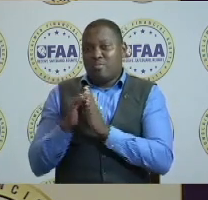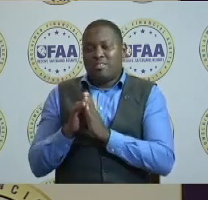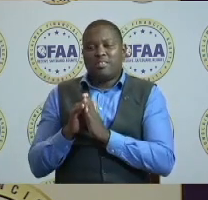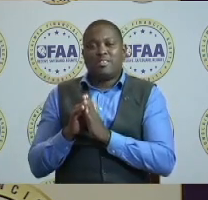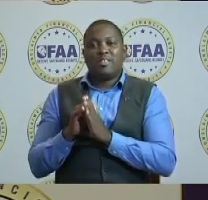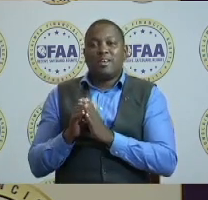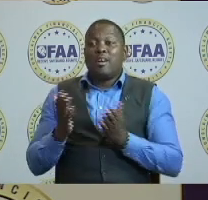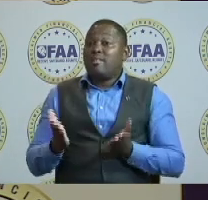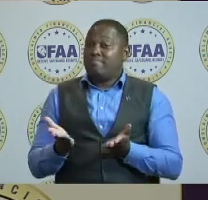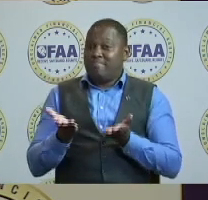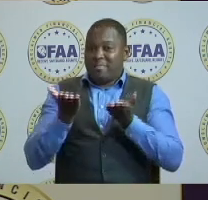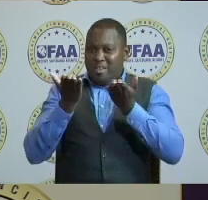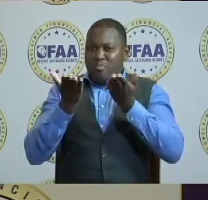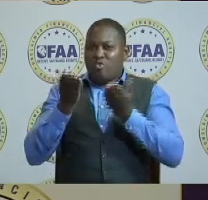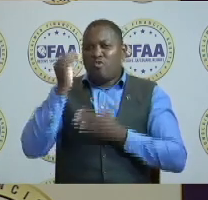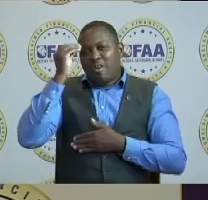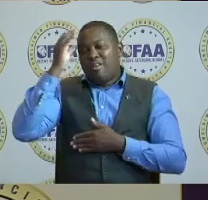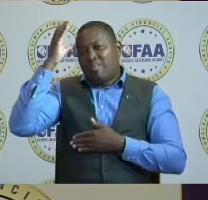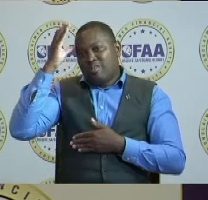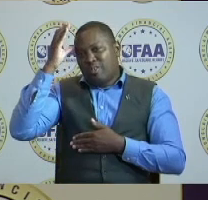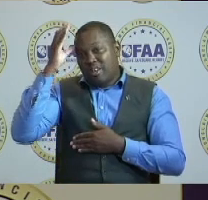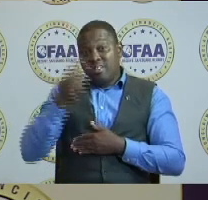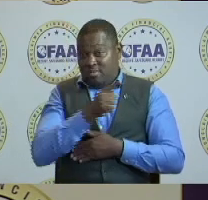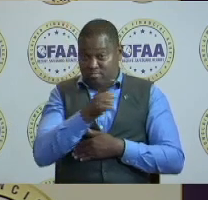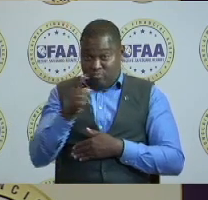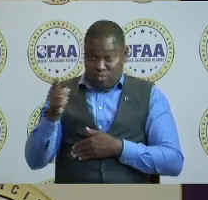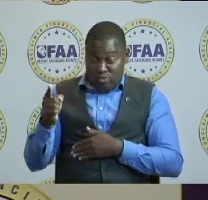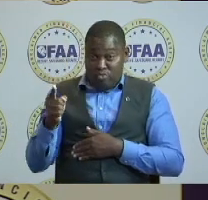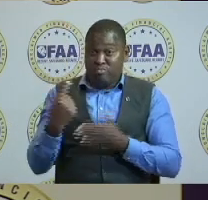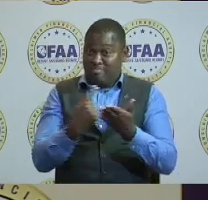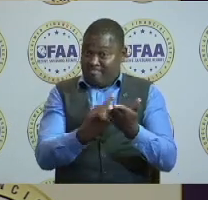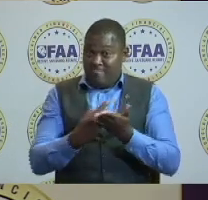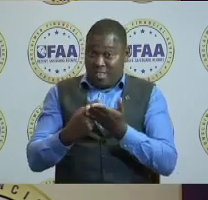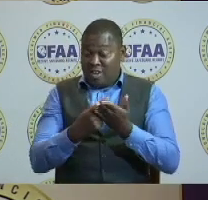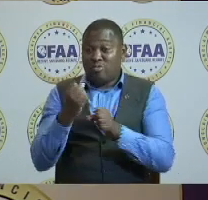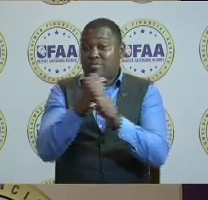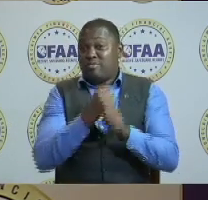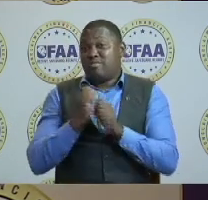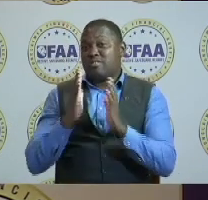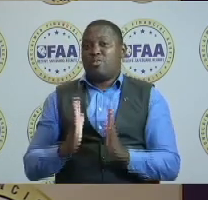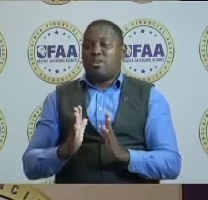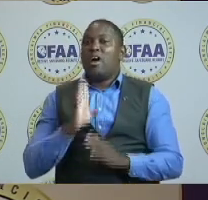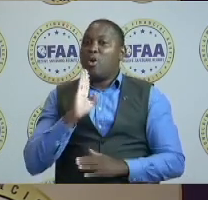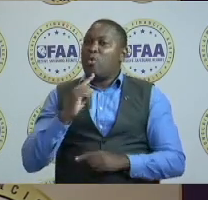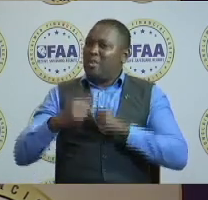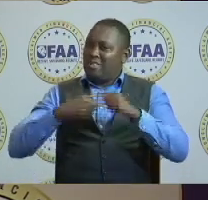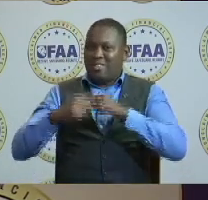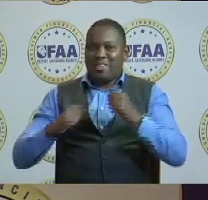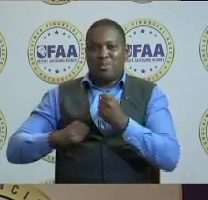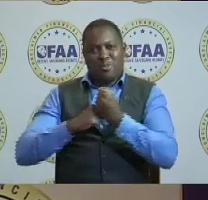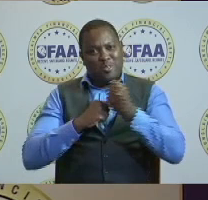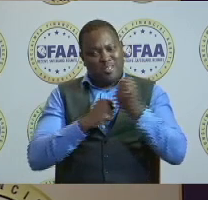addition to improving our knowledge, you as a participant, as a stakeholder, we will continue to support